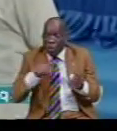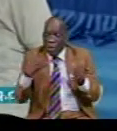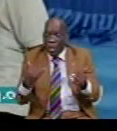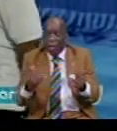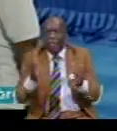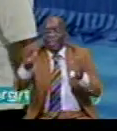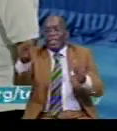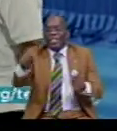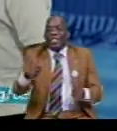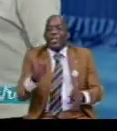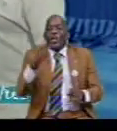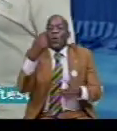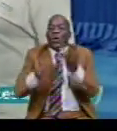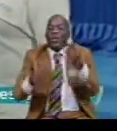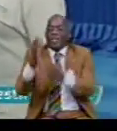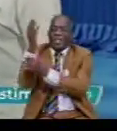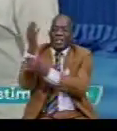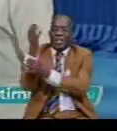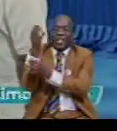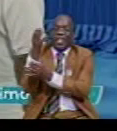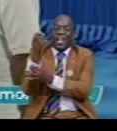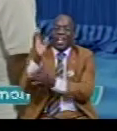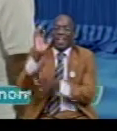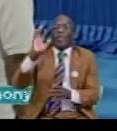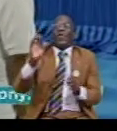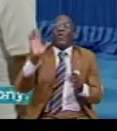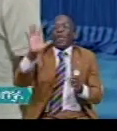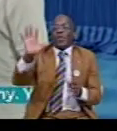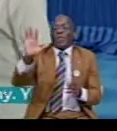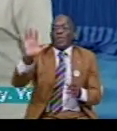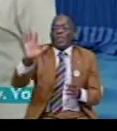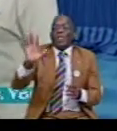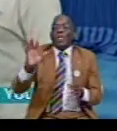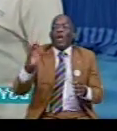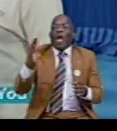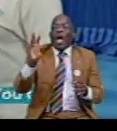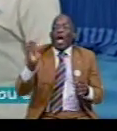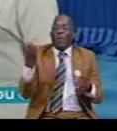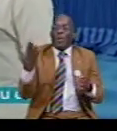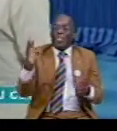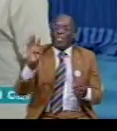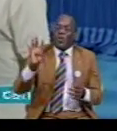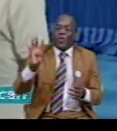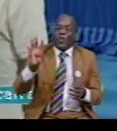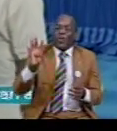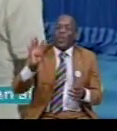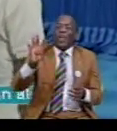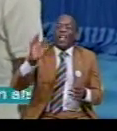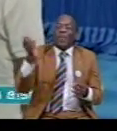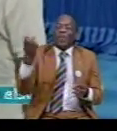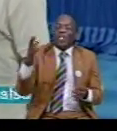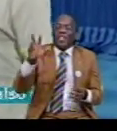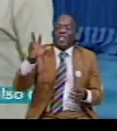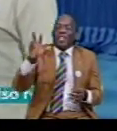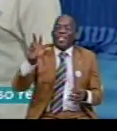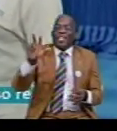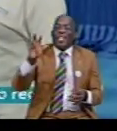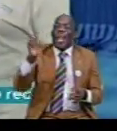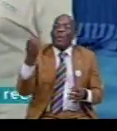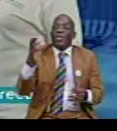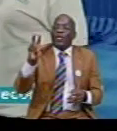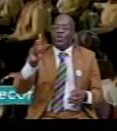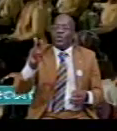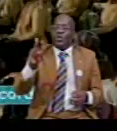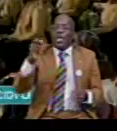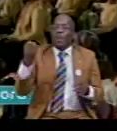dadi. Mélòó ni? Ìka márùn ni sà. Mélòó ló kù báyìí? Ó kù mẹ́rin sà. Báyìí kan. Mẹ́ta. Báyìí kan. Méjì. Báyìí kan. Ẹyọkan. Ẹ